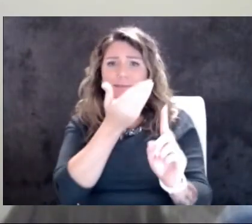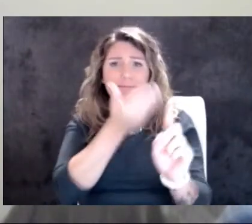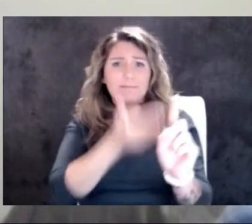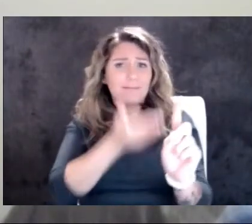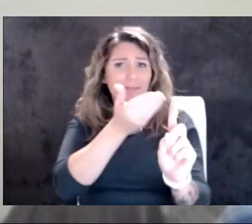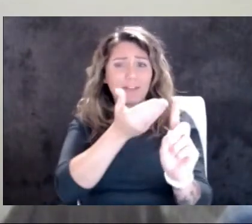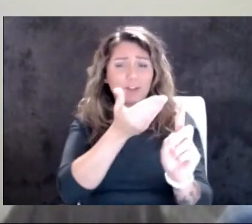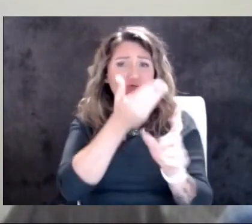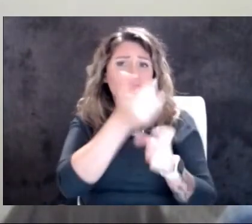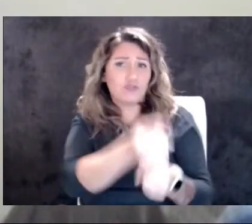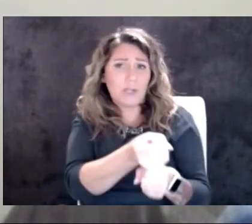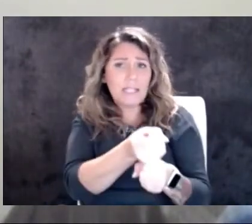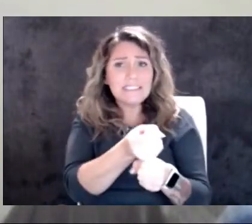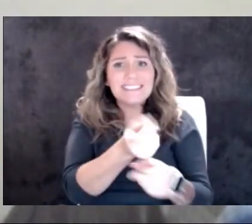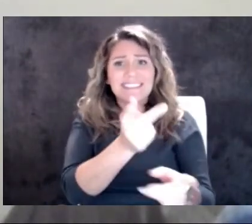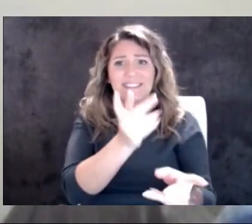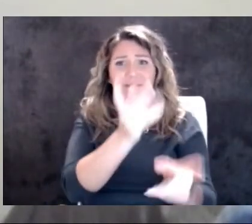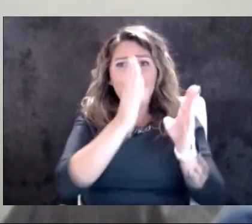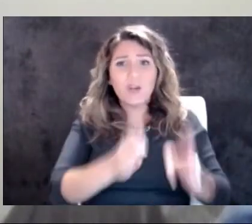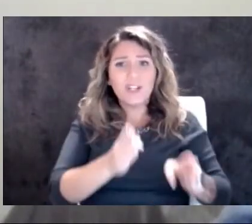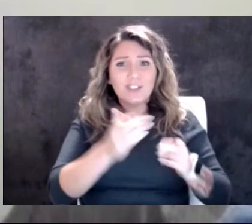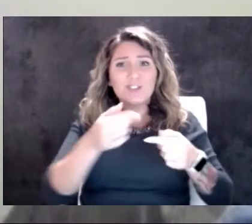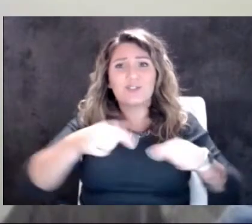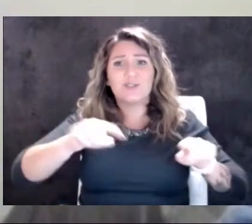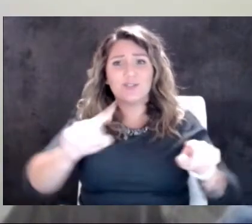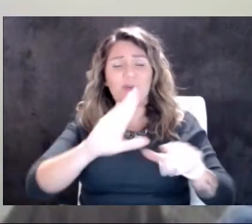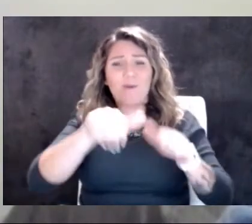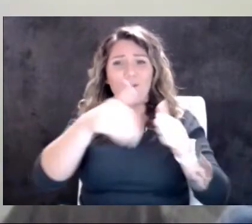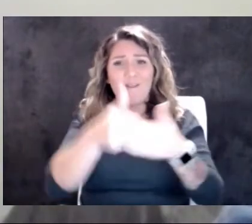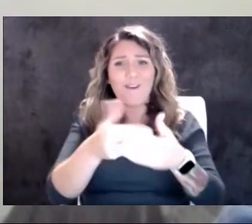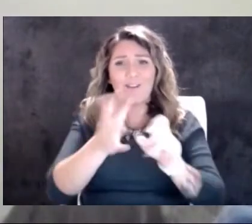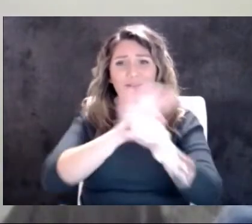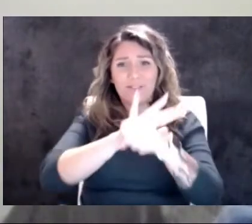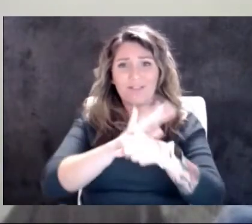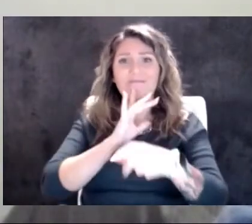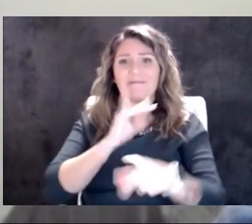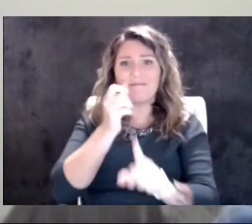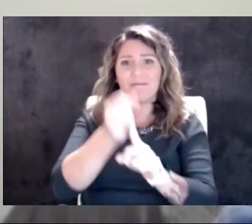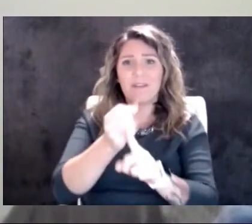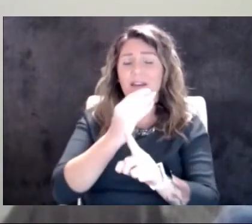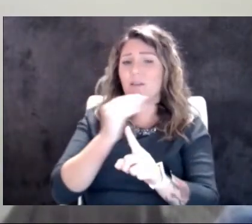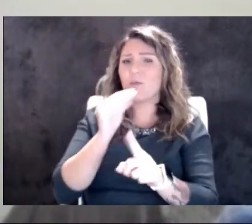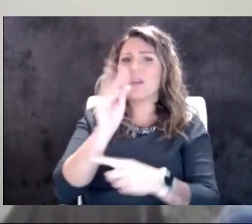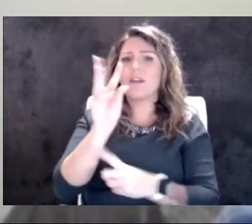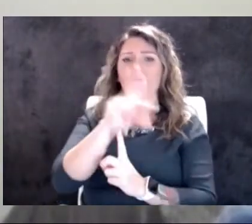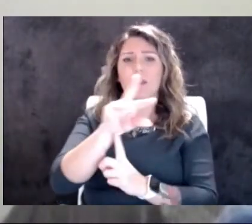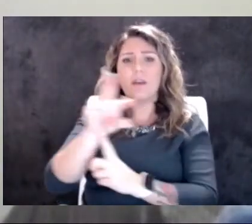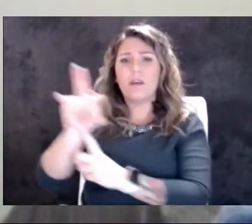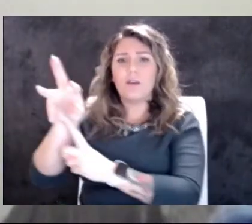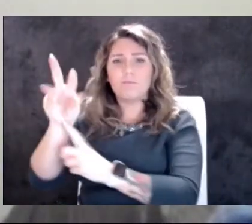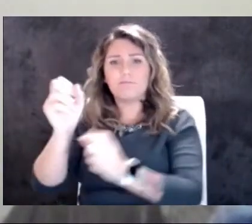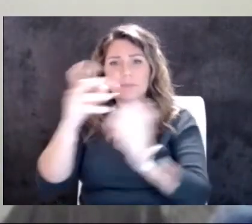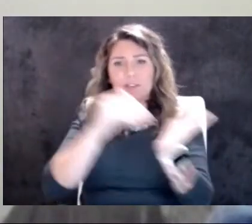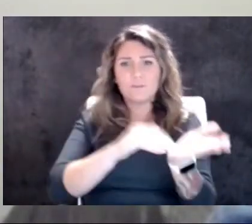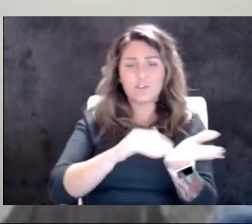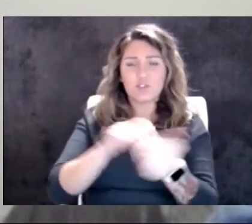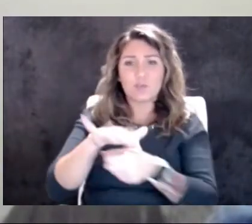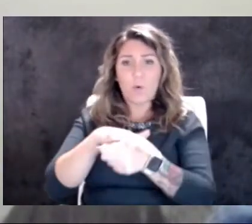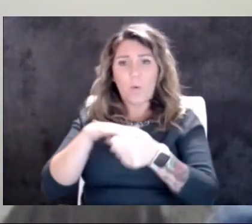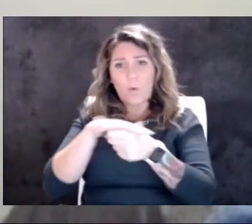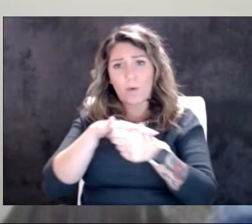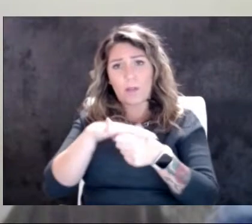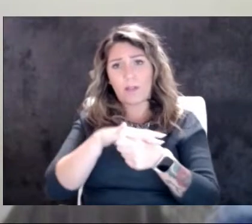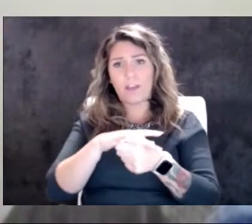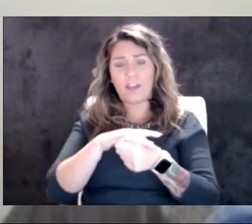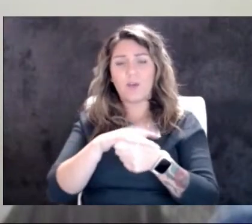trusted voice in this dialogue. So that's really it. We went out and we filmed a number of physicians locally. We have been